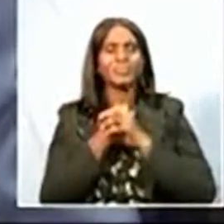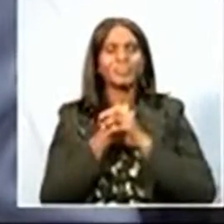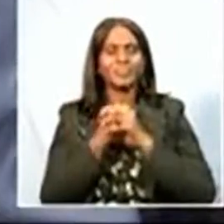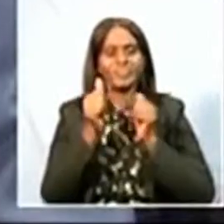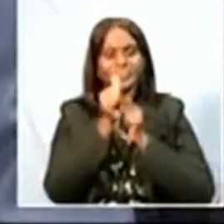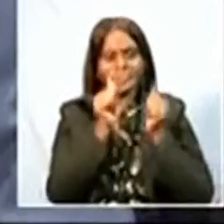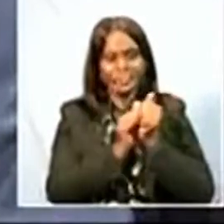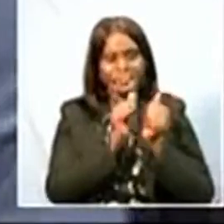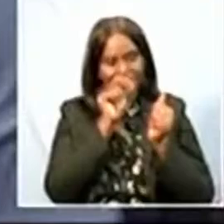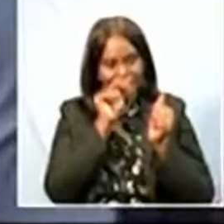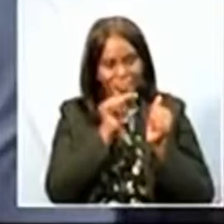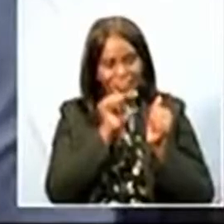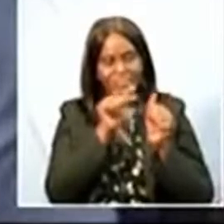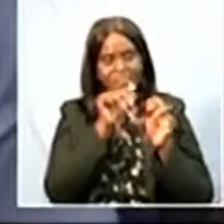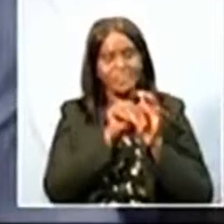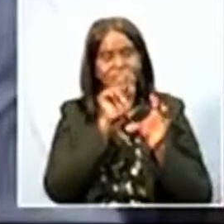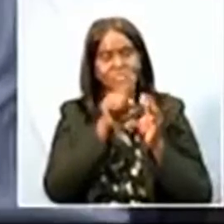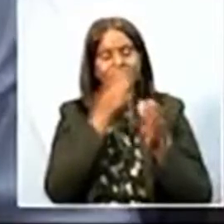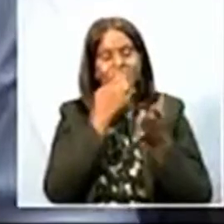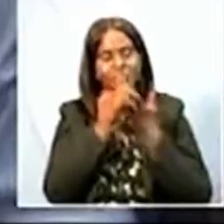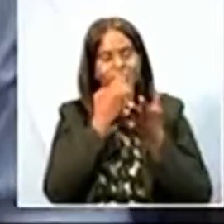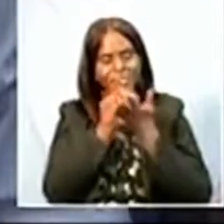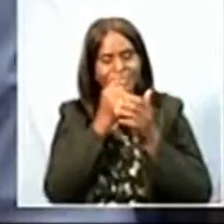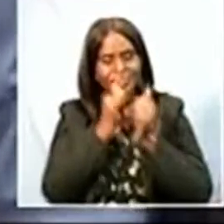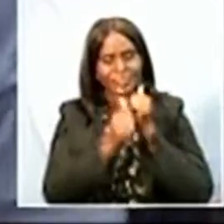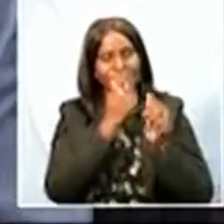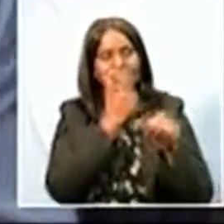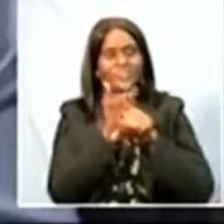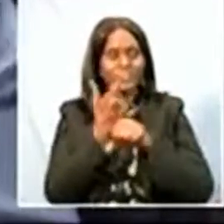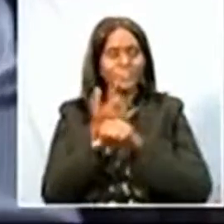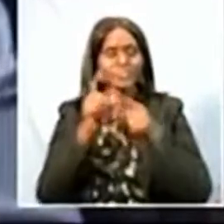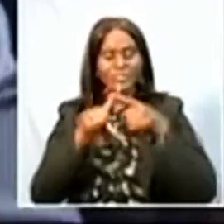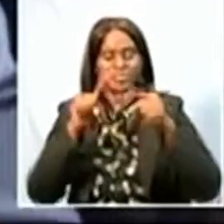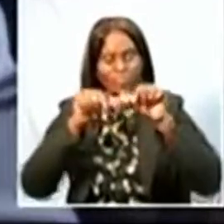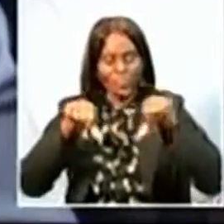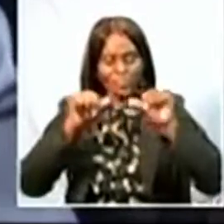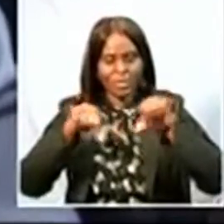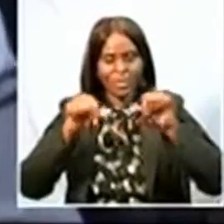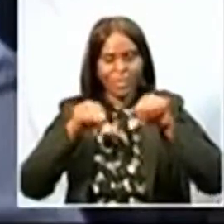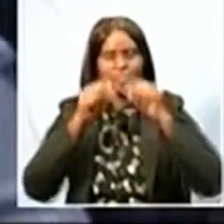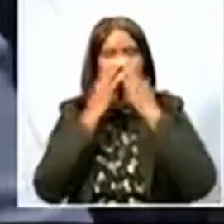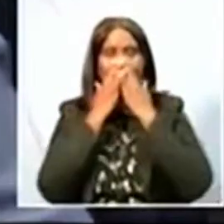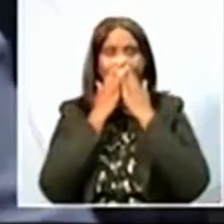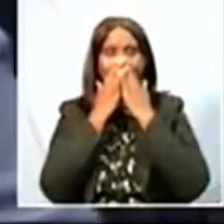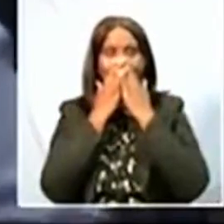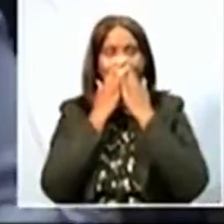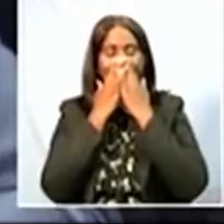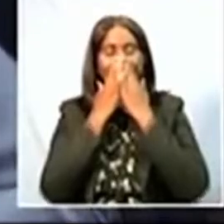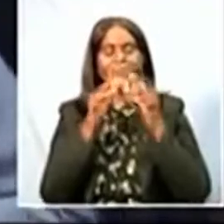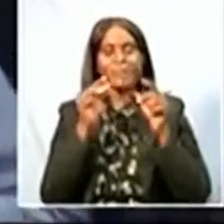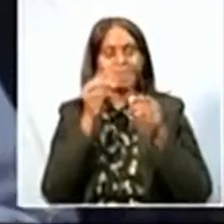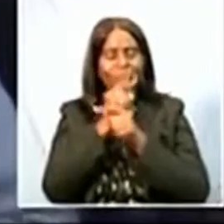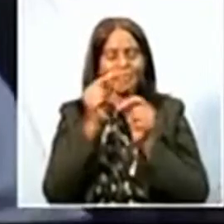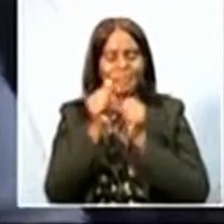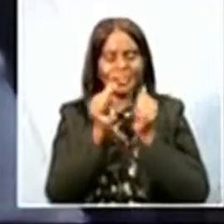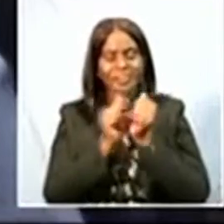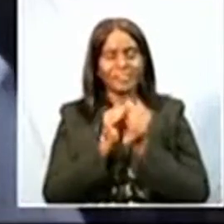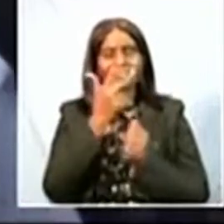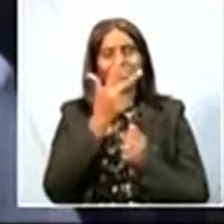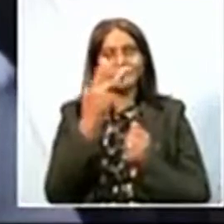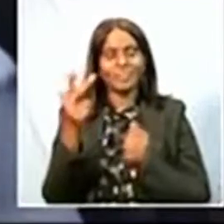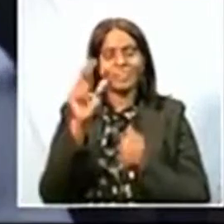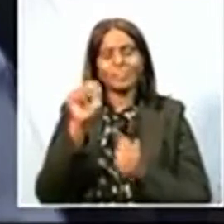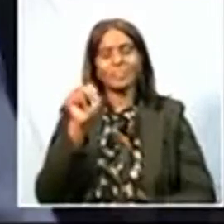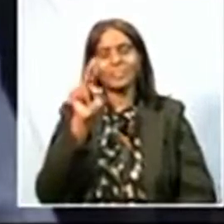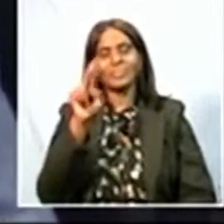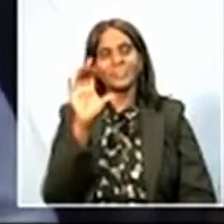about in this evidence which is difficult to analyze. I've sampled about 33